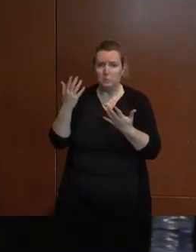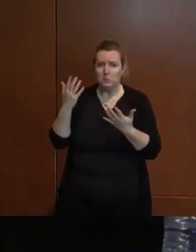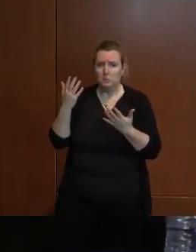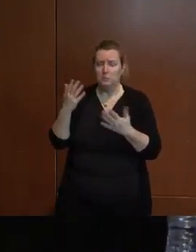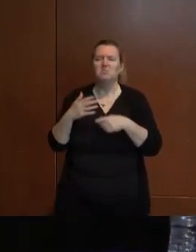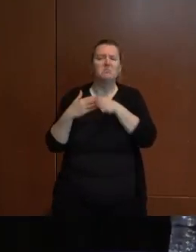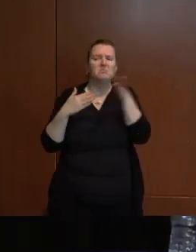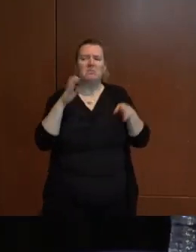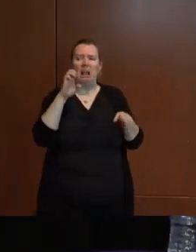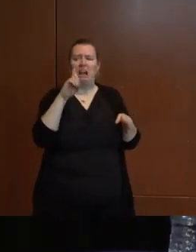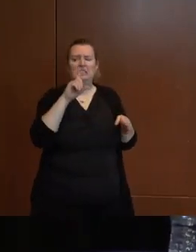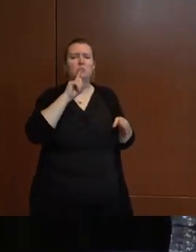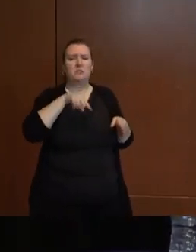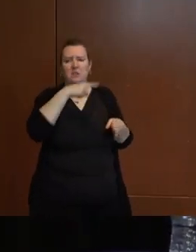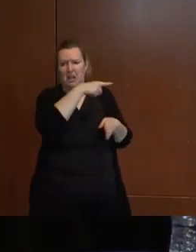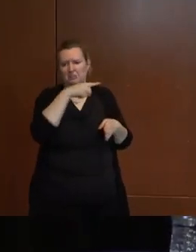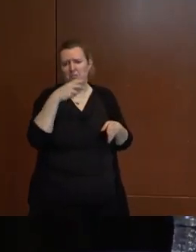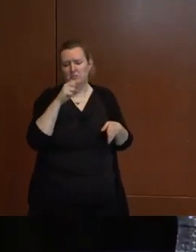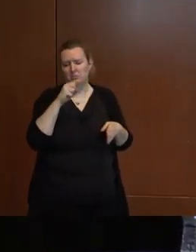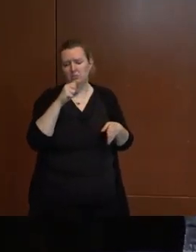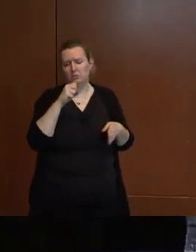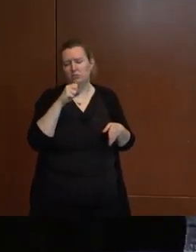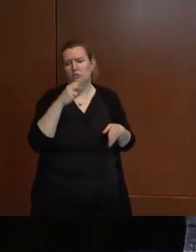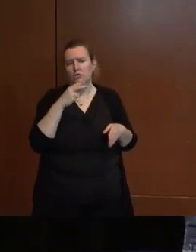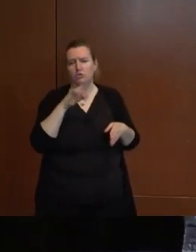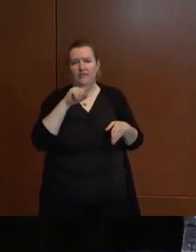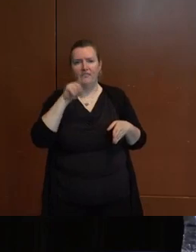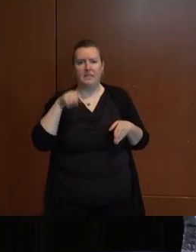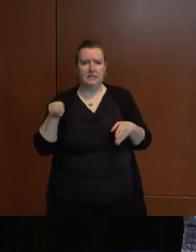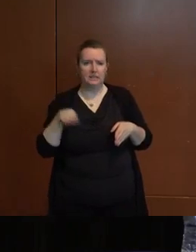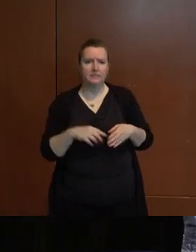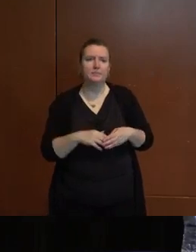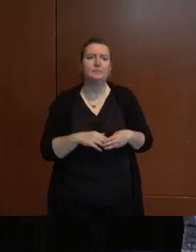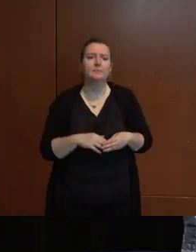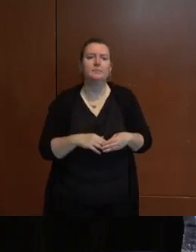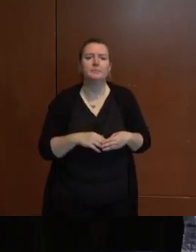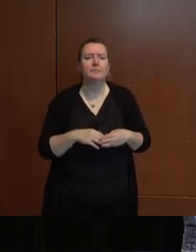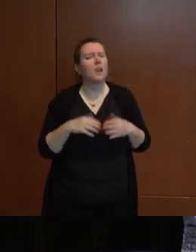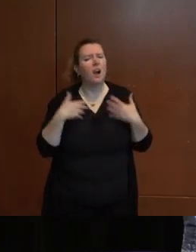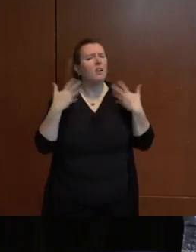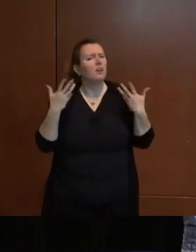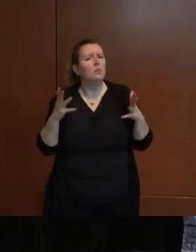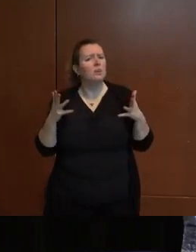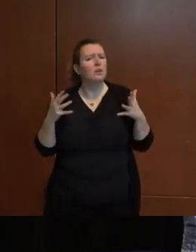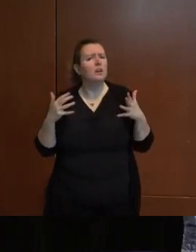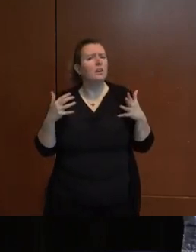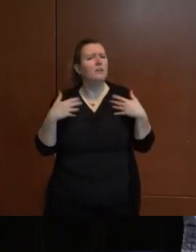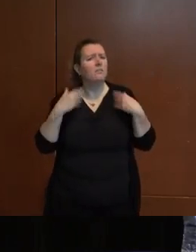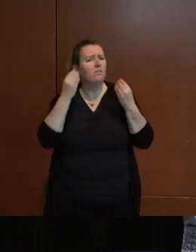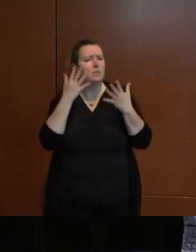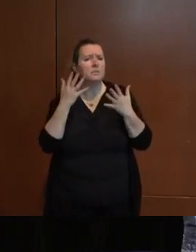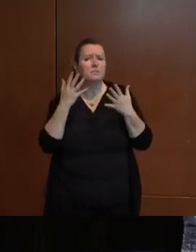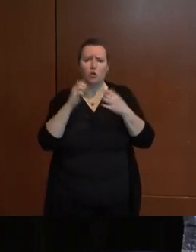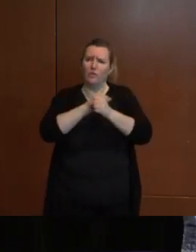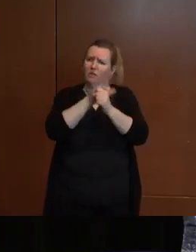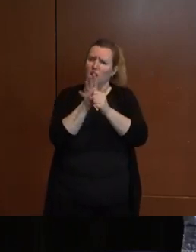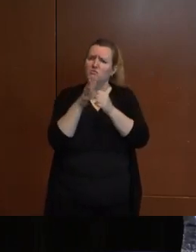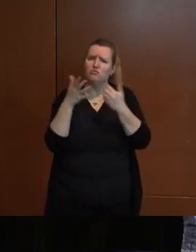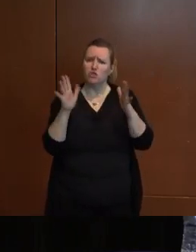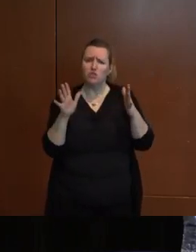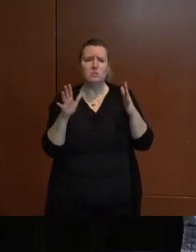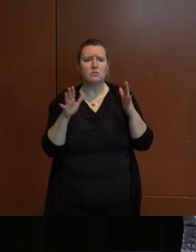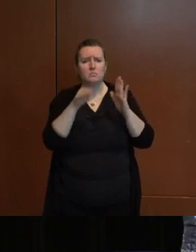there, not just for hospitalized patients, but patients in general who are recovering from COVID, as to how long they should isolate. As the commissioner mentioned, there are